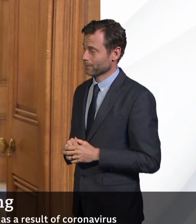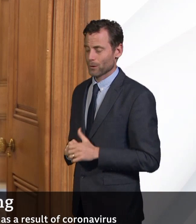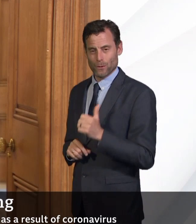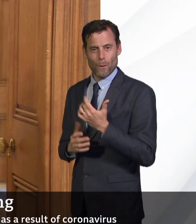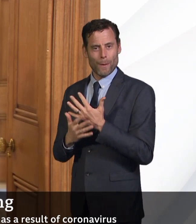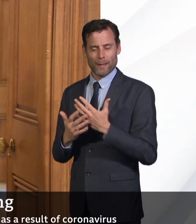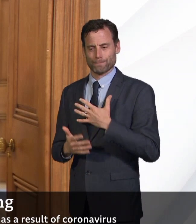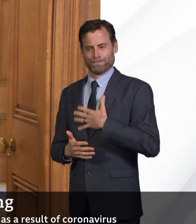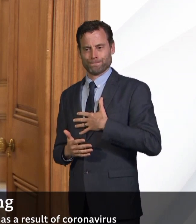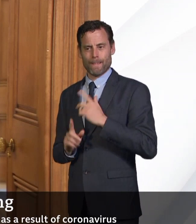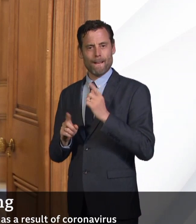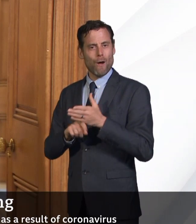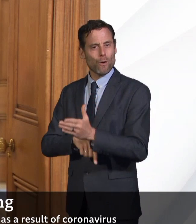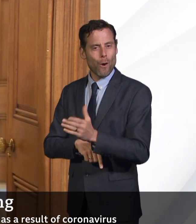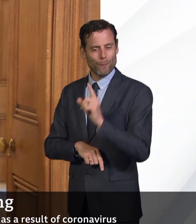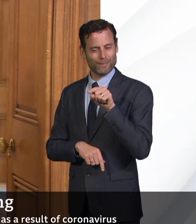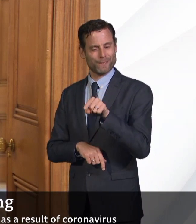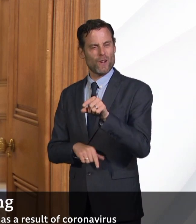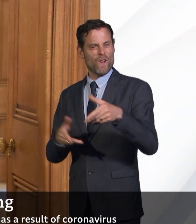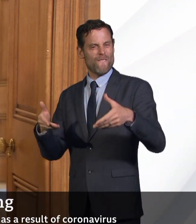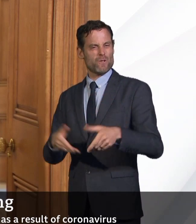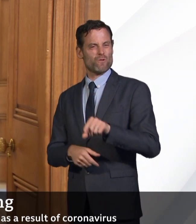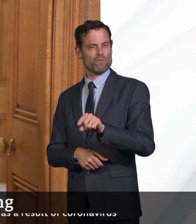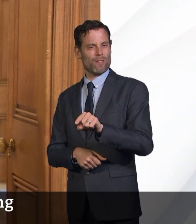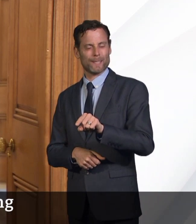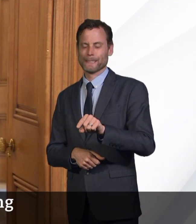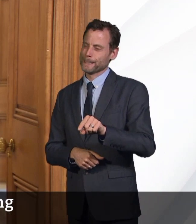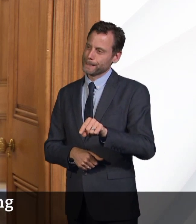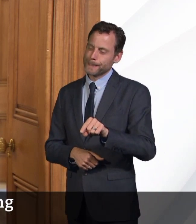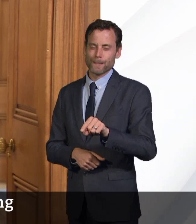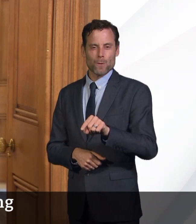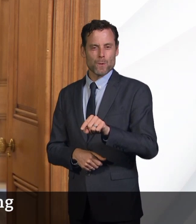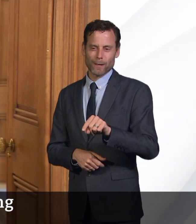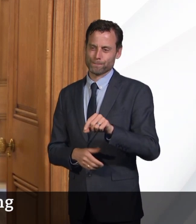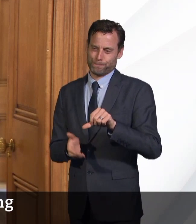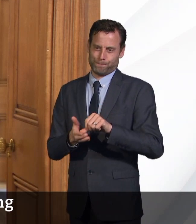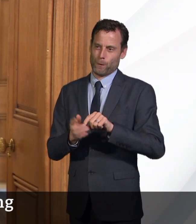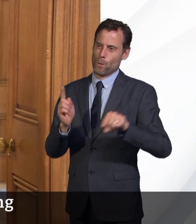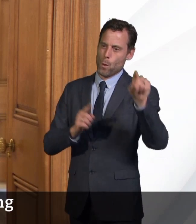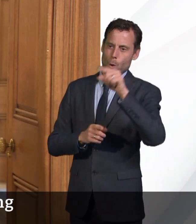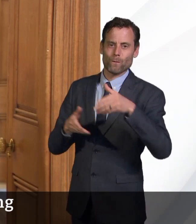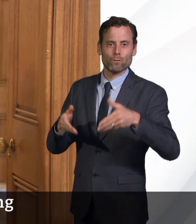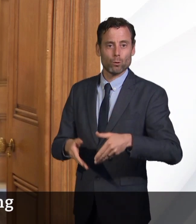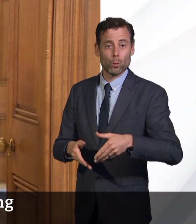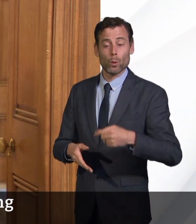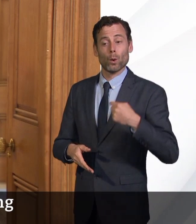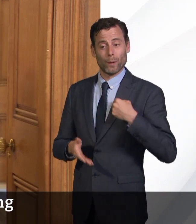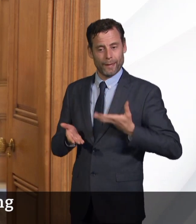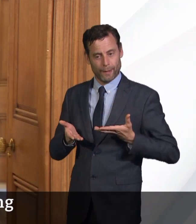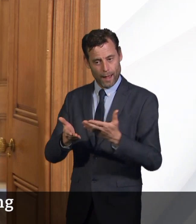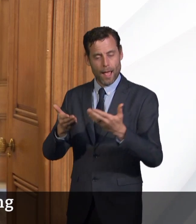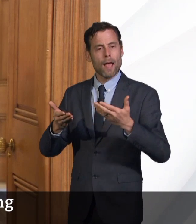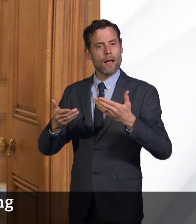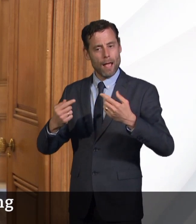well. But it is funerals, I think, that are the hardest here. We have allowed funerals to continue